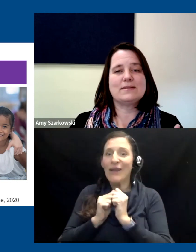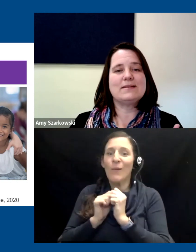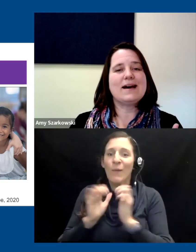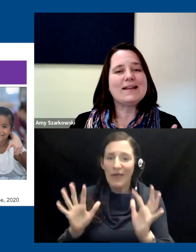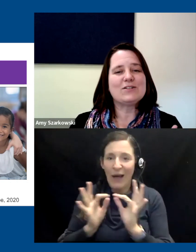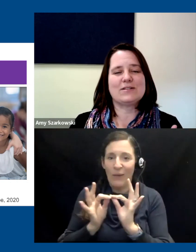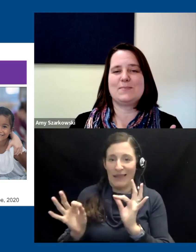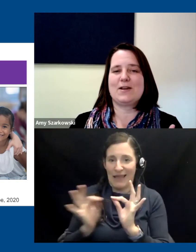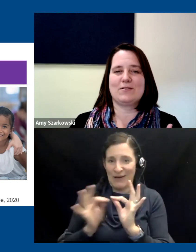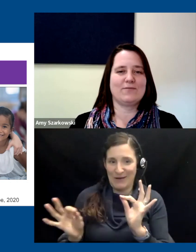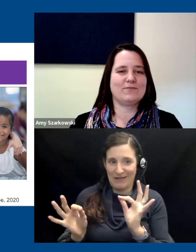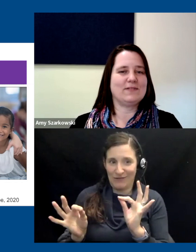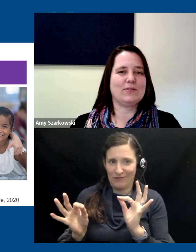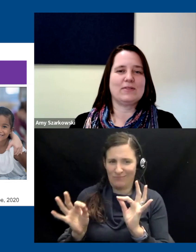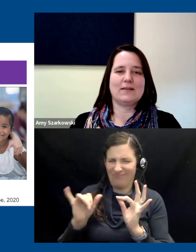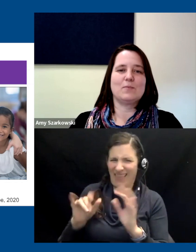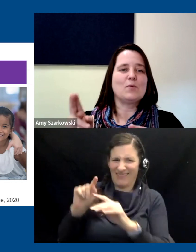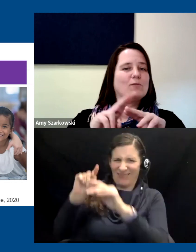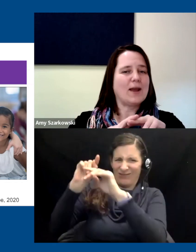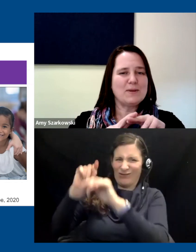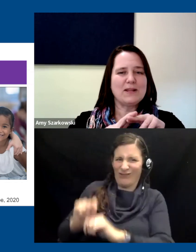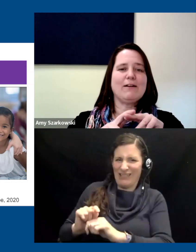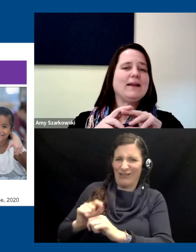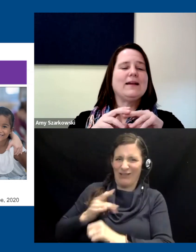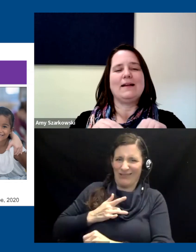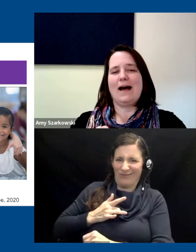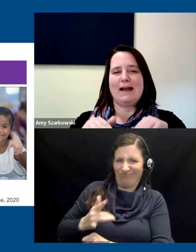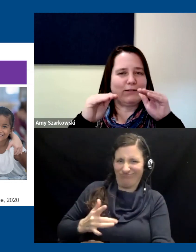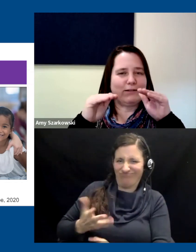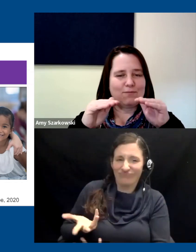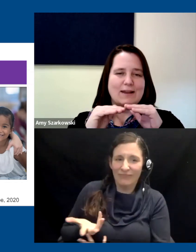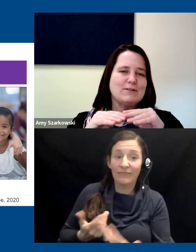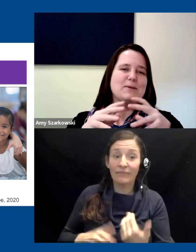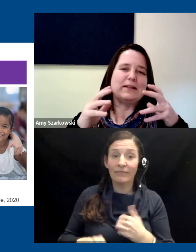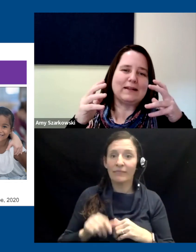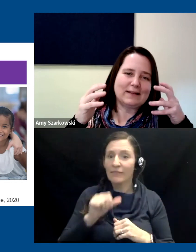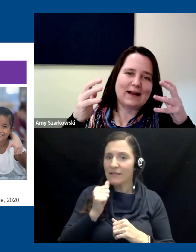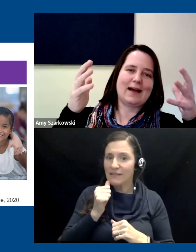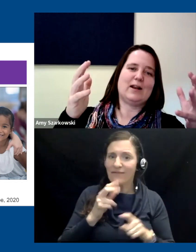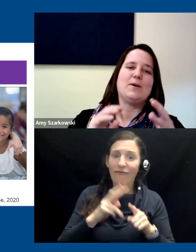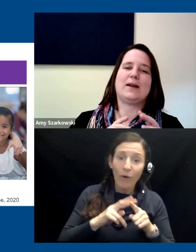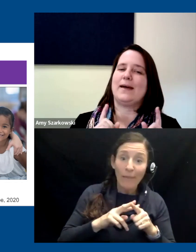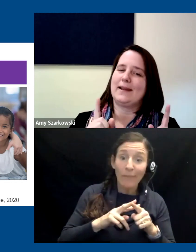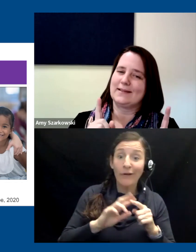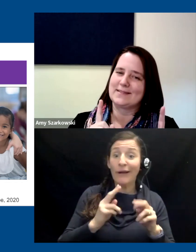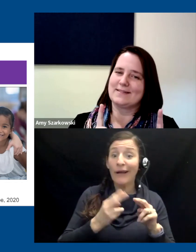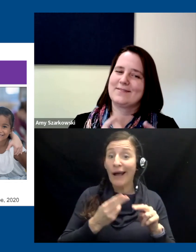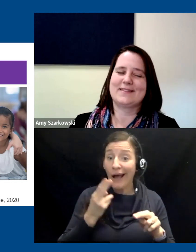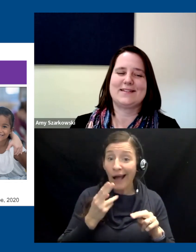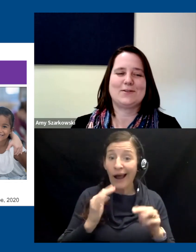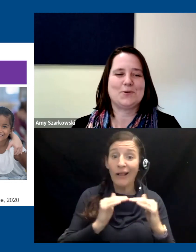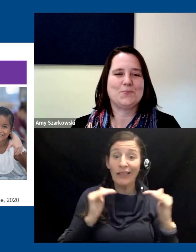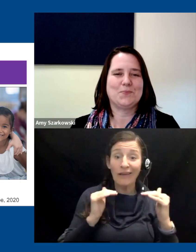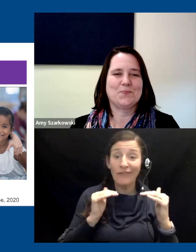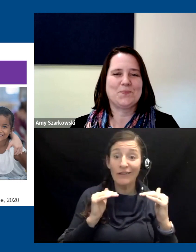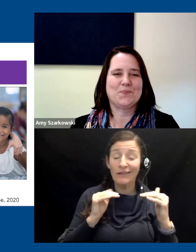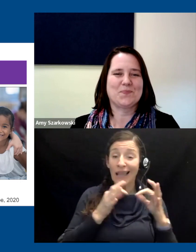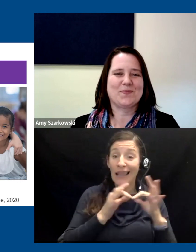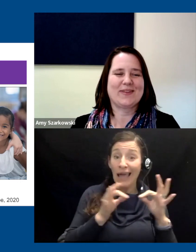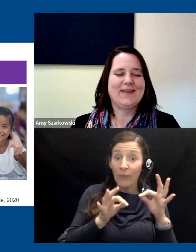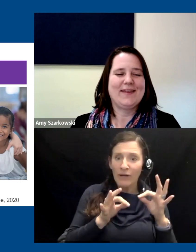So it's not just a matter of more vocabulary, higher level language ability, higher pragmatics. That's not